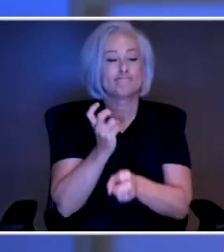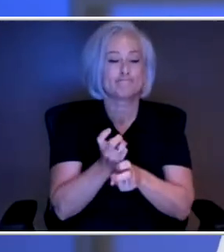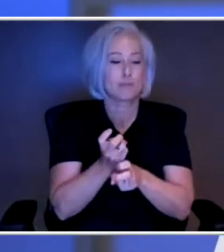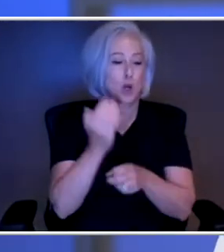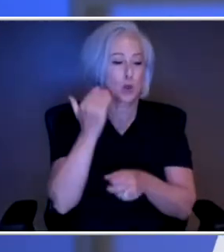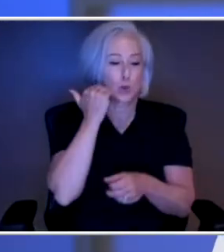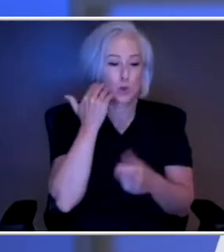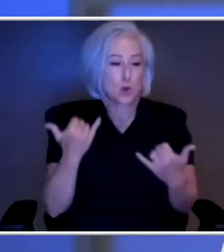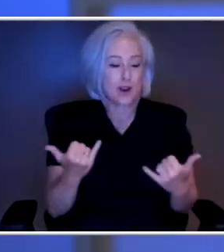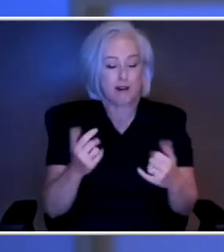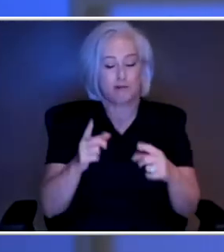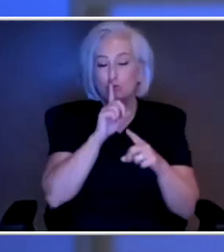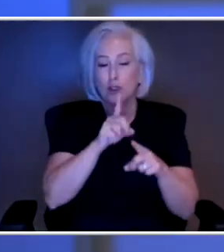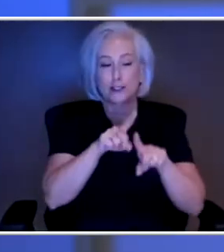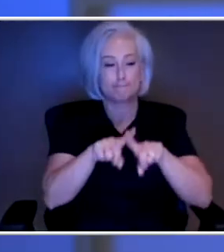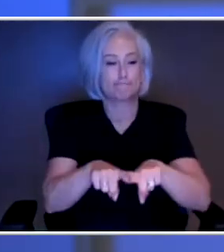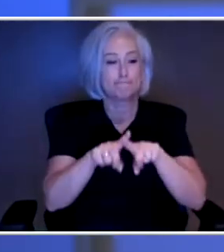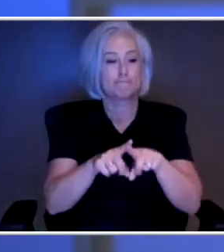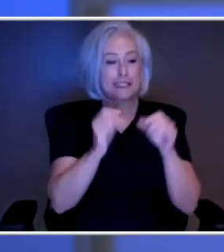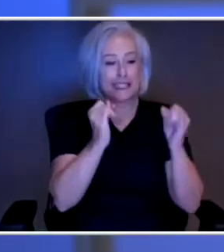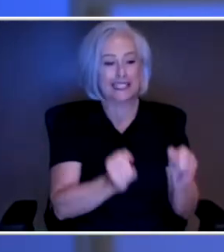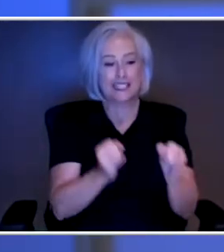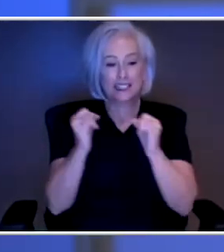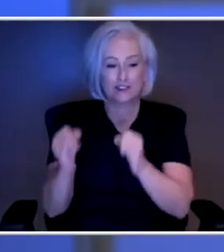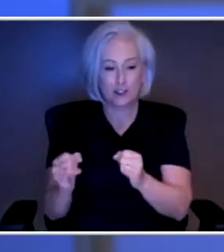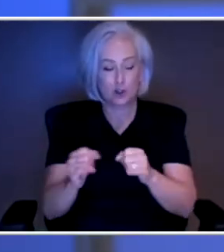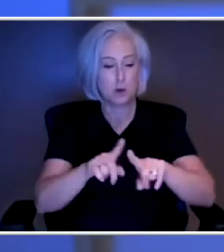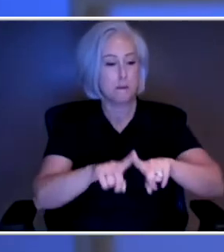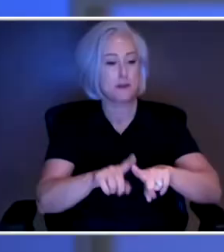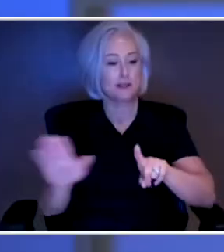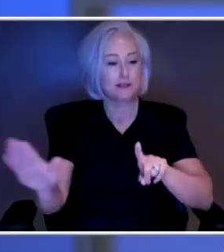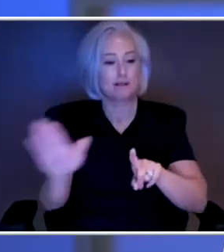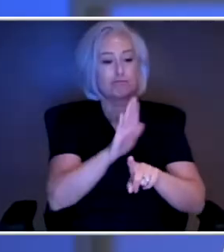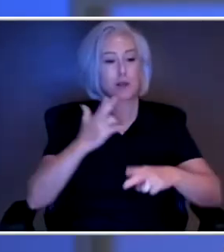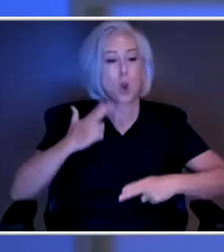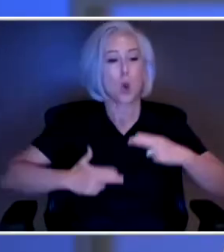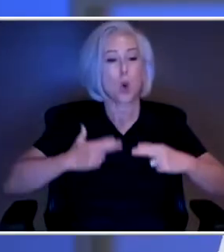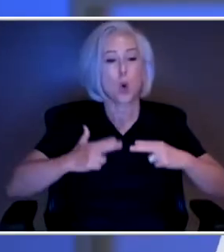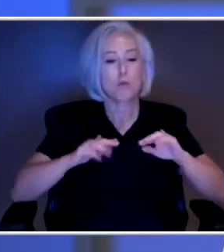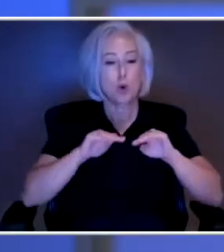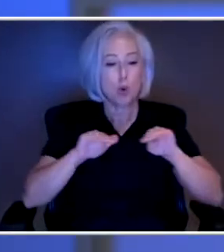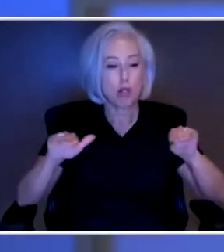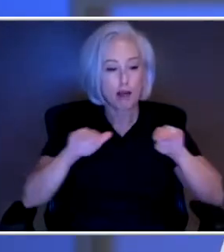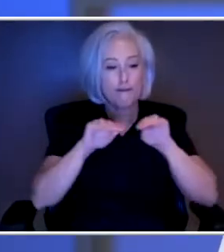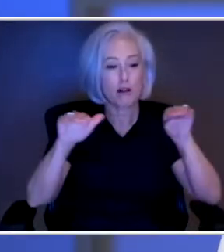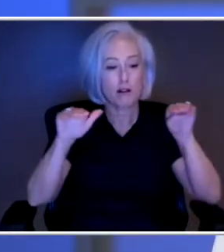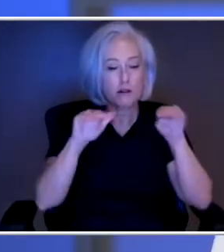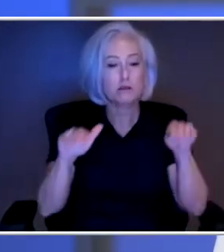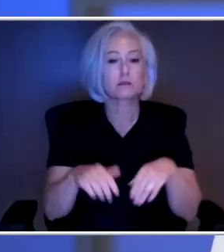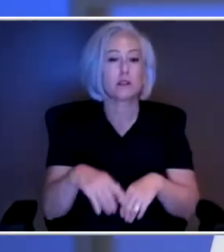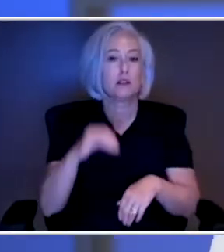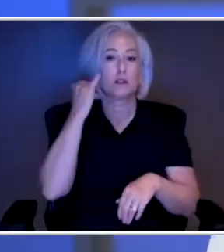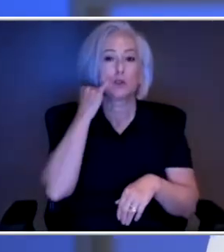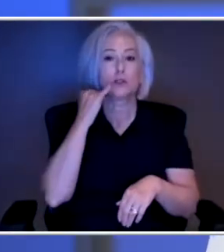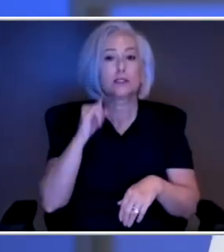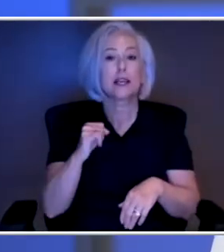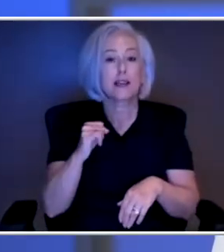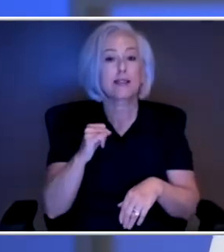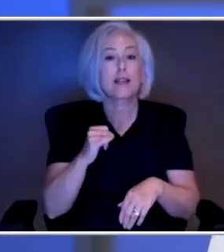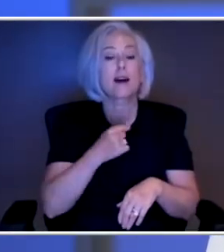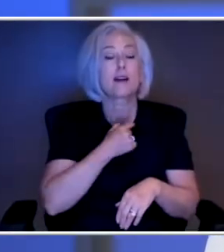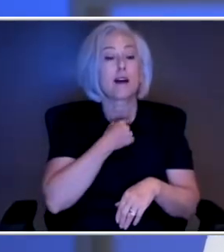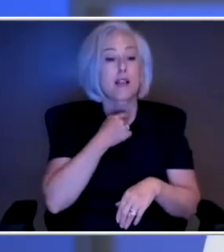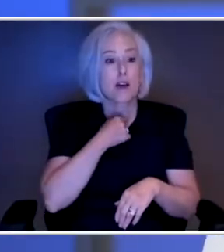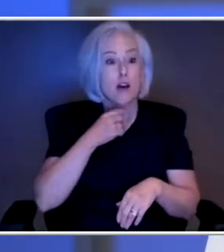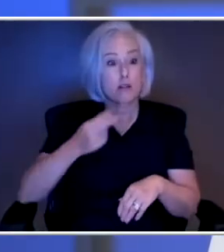basis to check their hormone levels, do certain types of scans to see if the nodule is hyperfunctioning. And we have done that in our